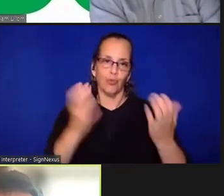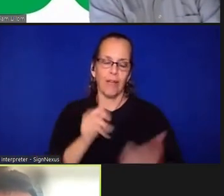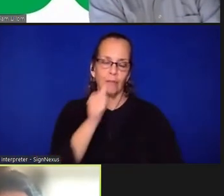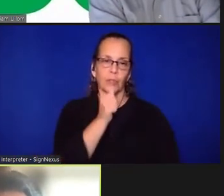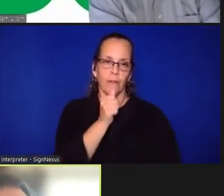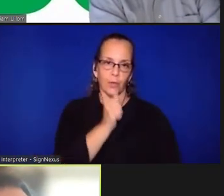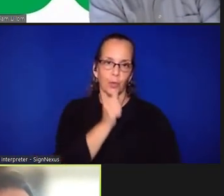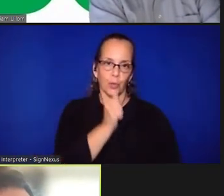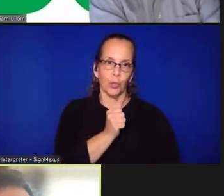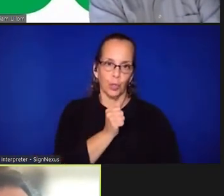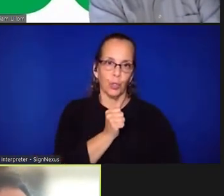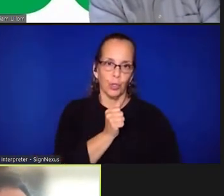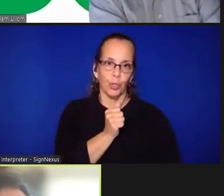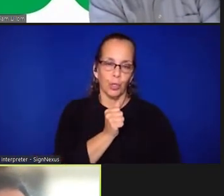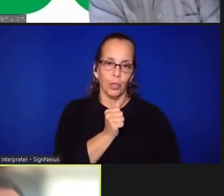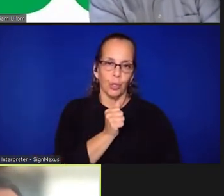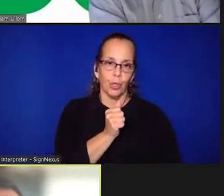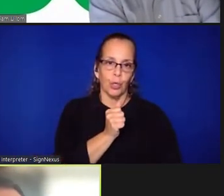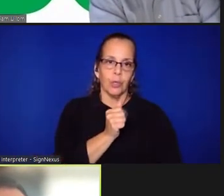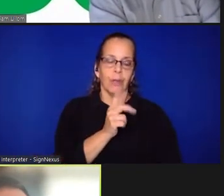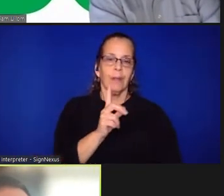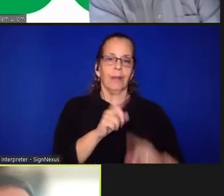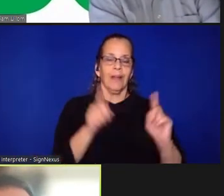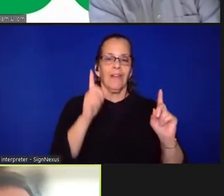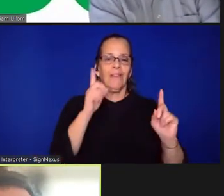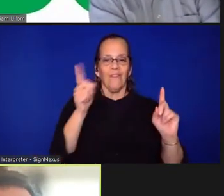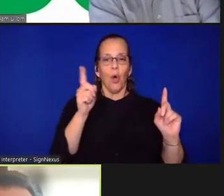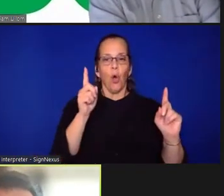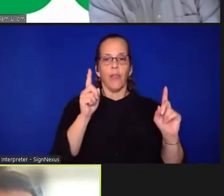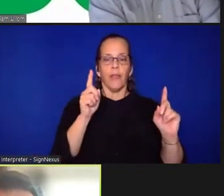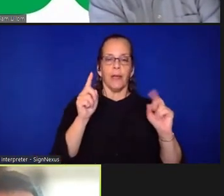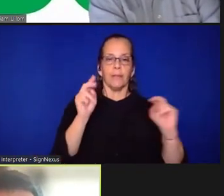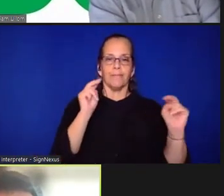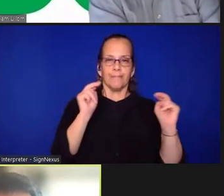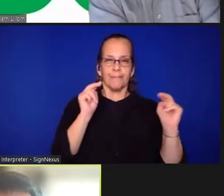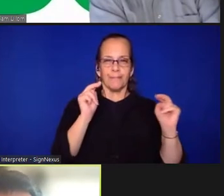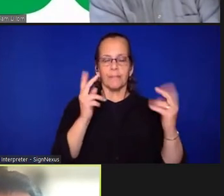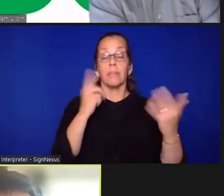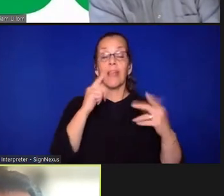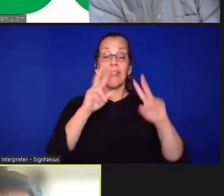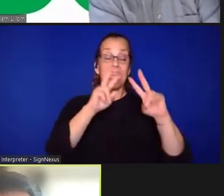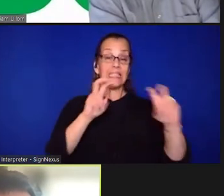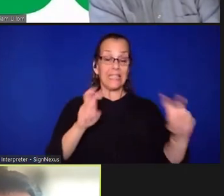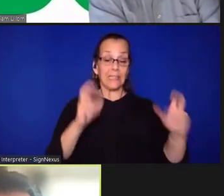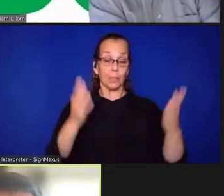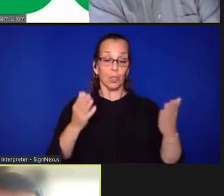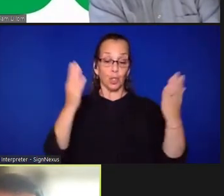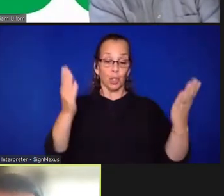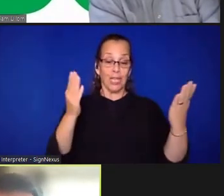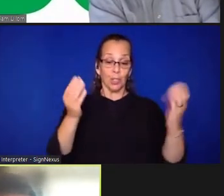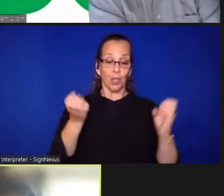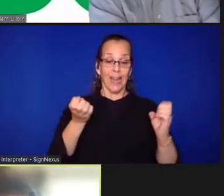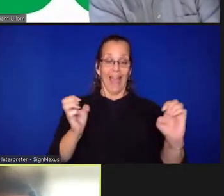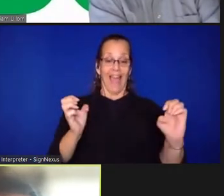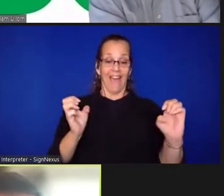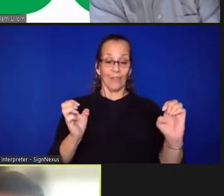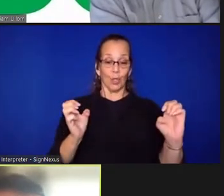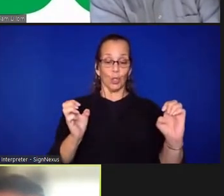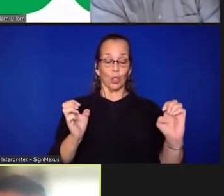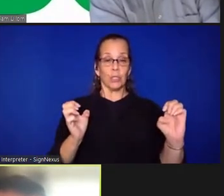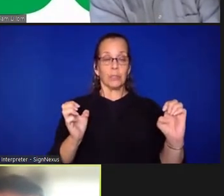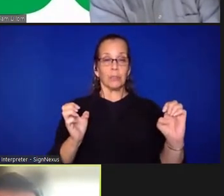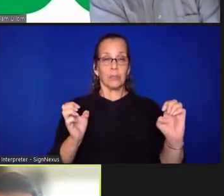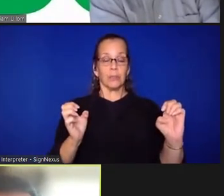for the so-called mitigation measures considered in the environmental assessment the assessment suggestion that efforts should be made to ensure that passengers